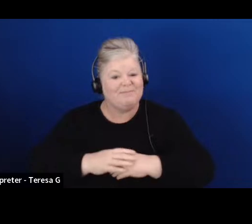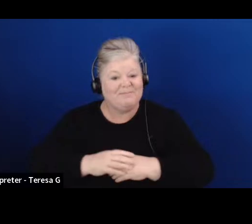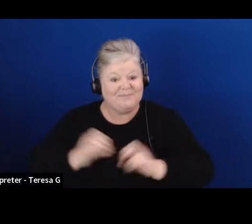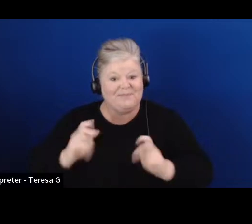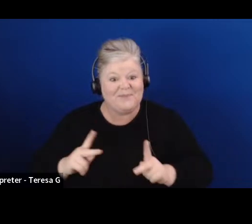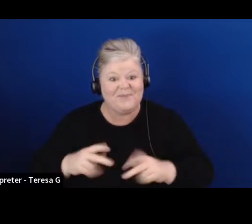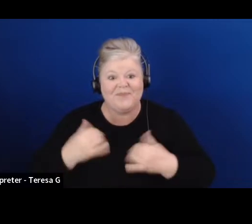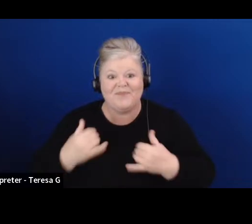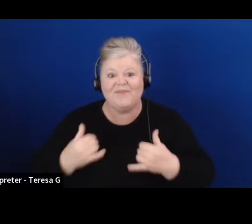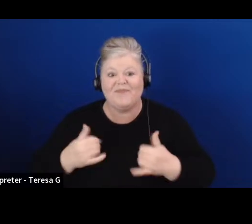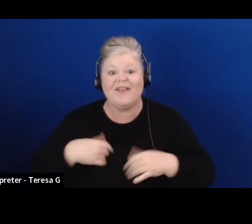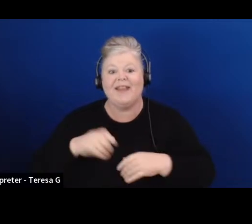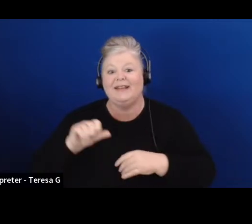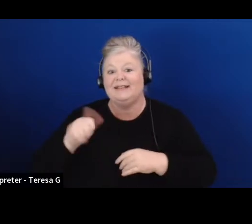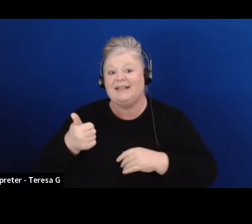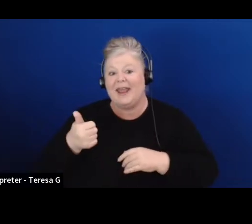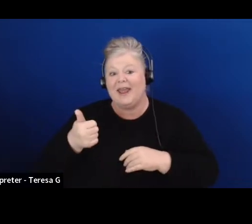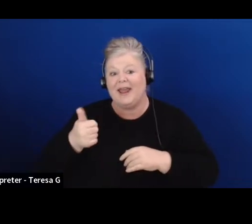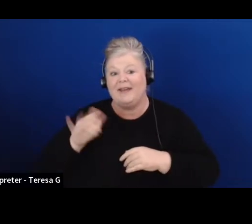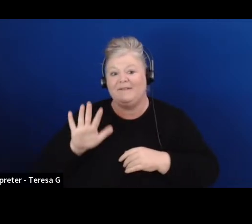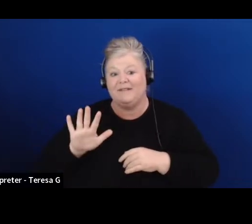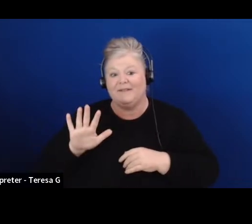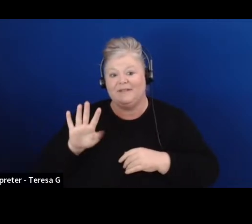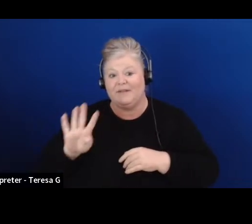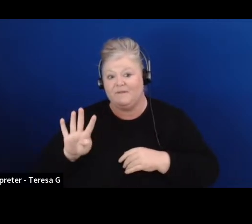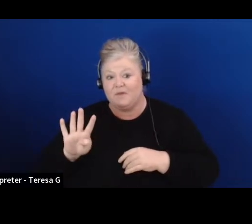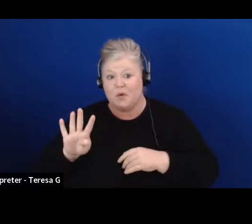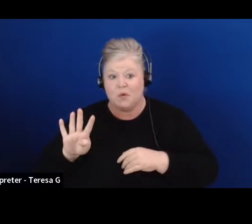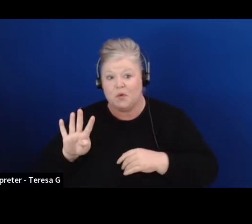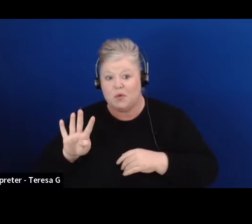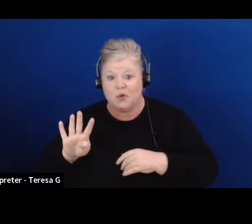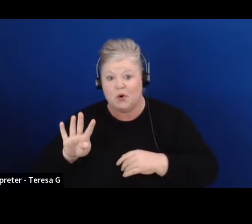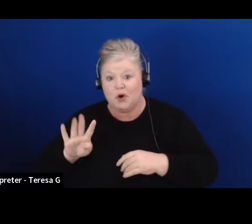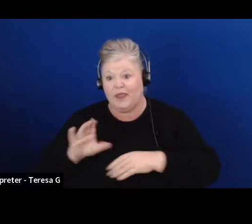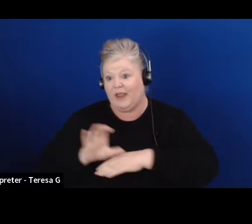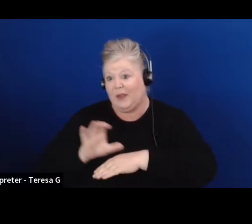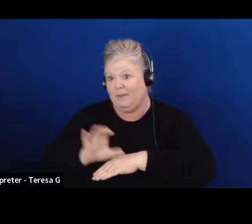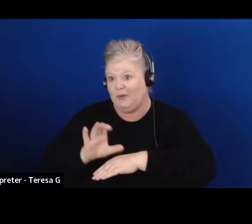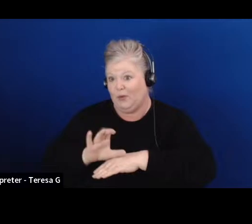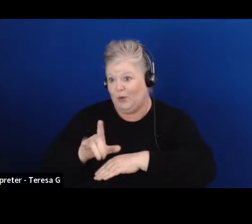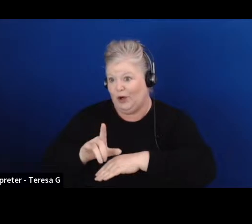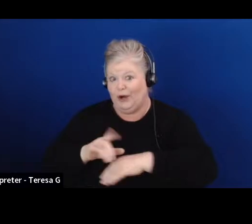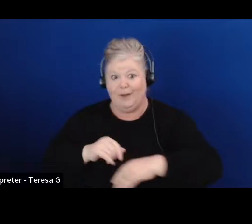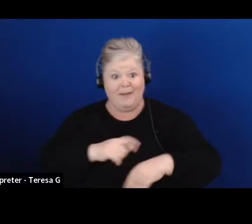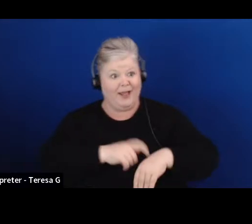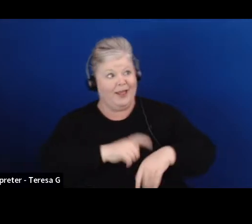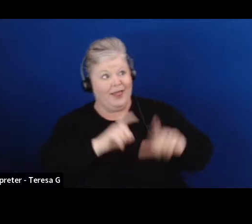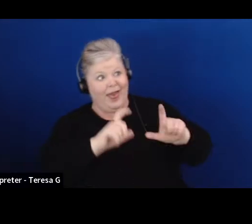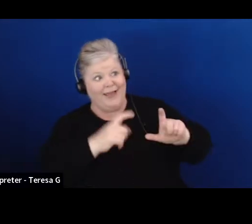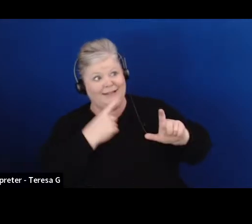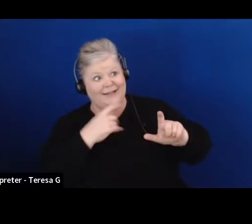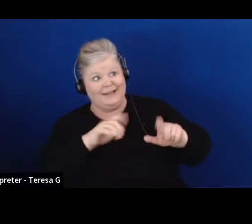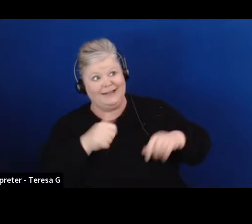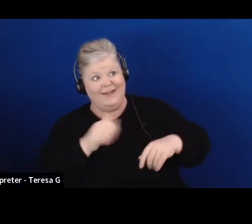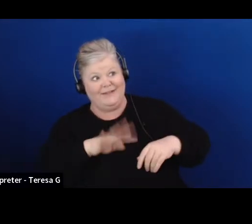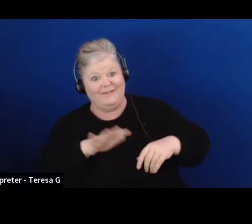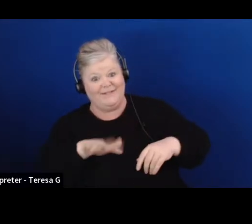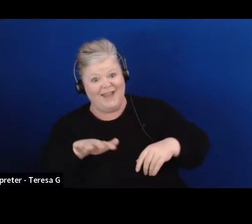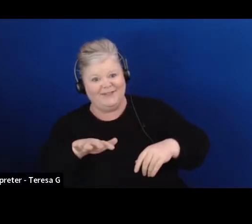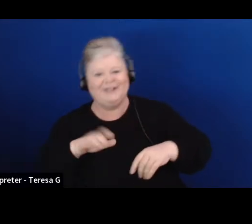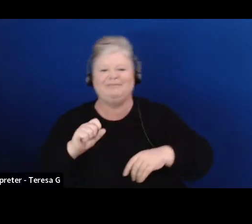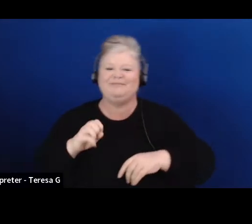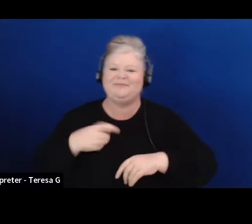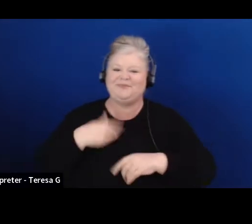is 10:54 on my computer, 10:55 on my clock. So we've got about 5 more